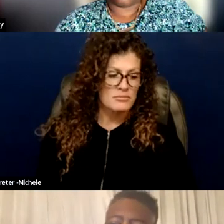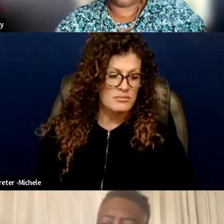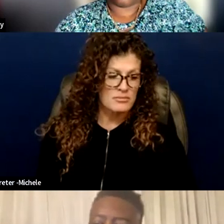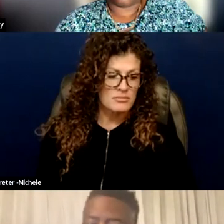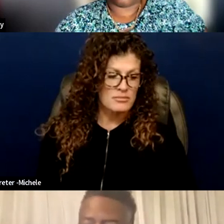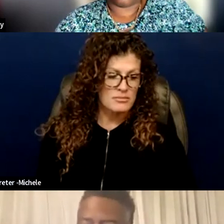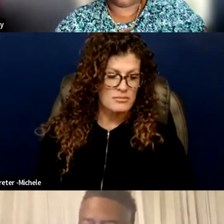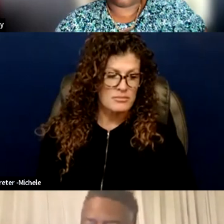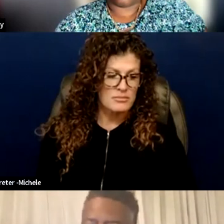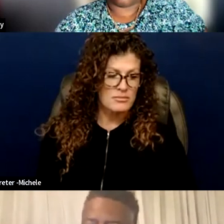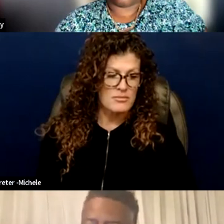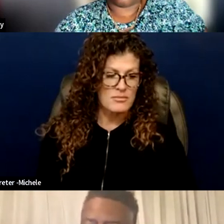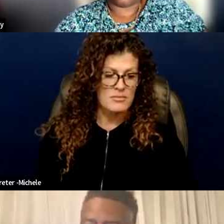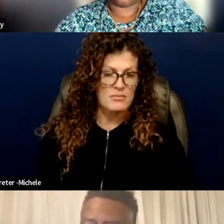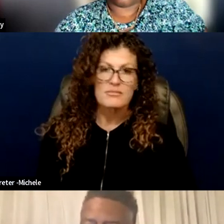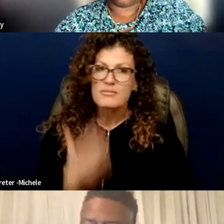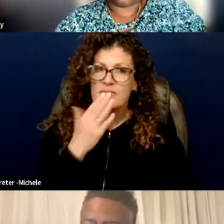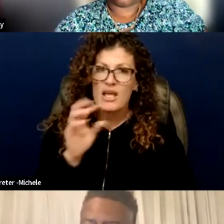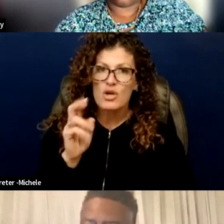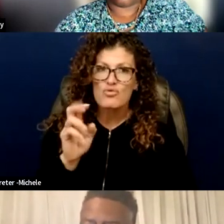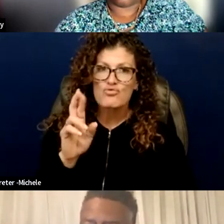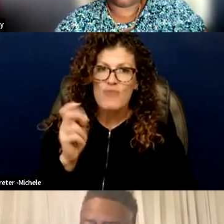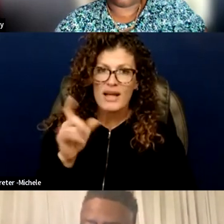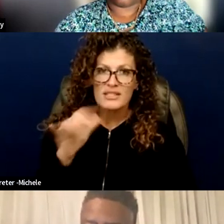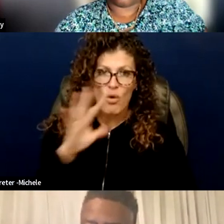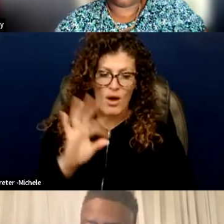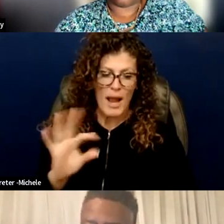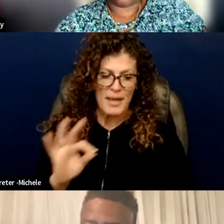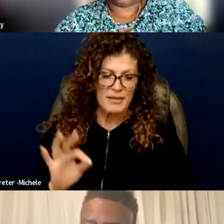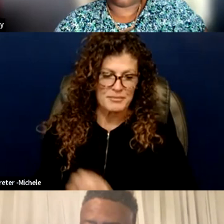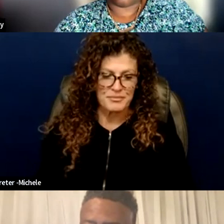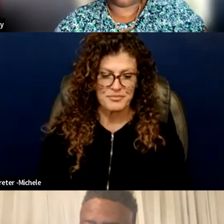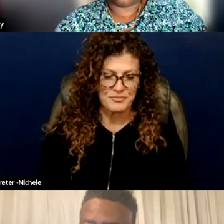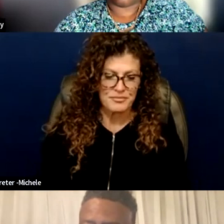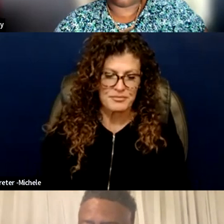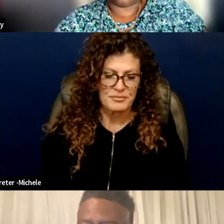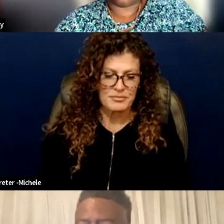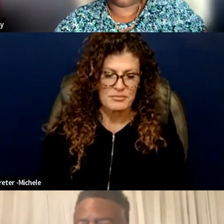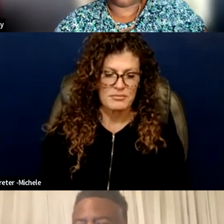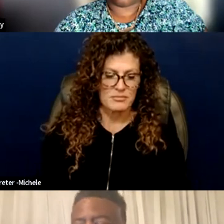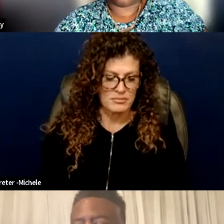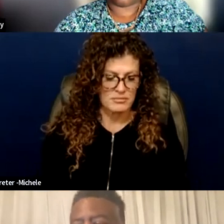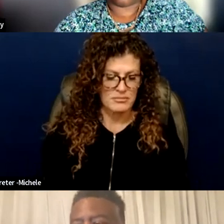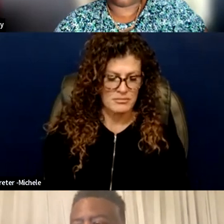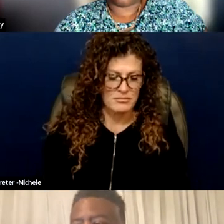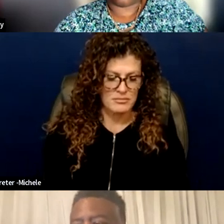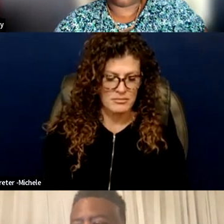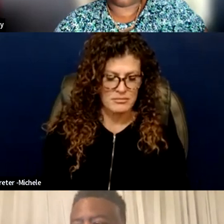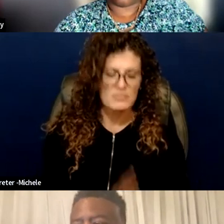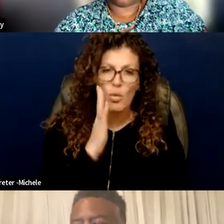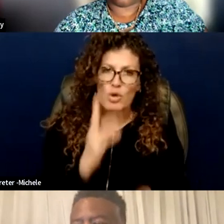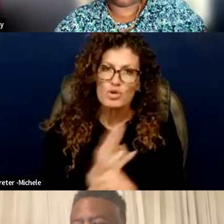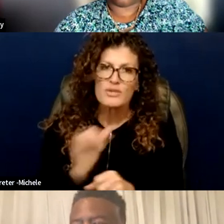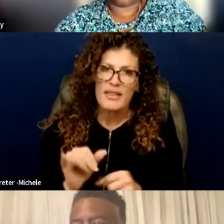Okay, so thank you, Roxy, for that comment in chat. And we will hang on to that and use that to